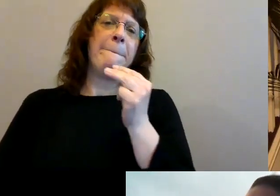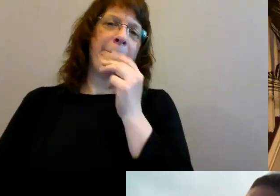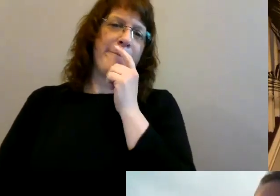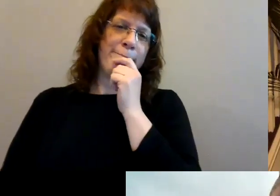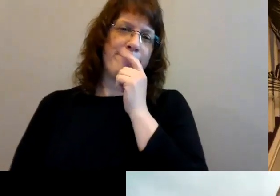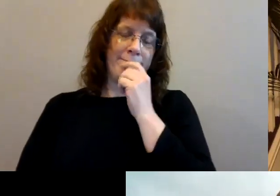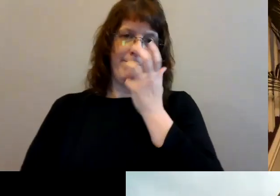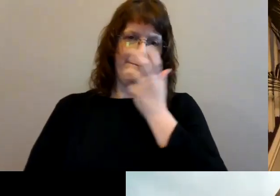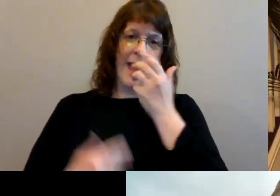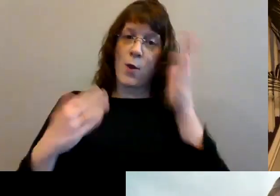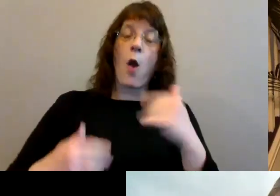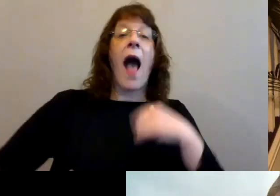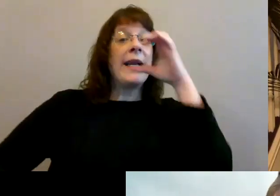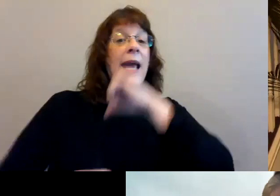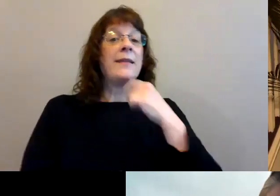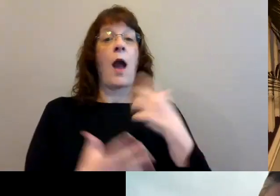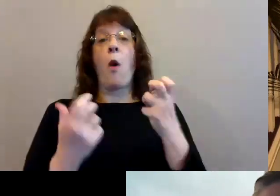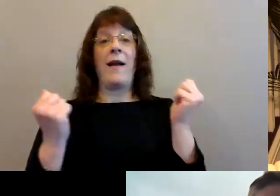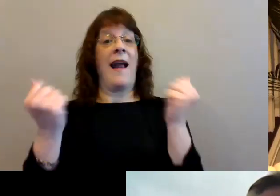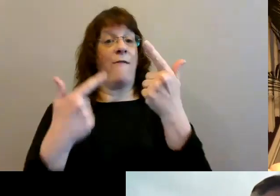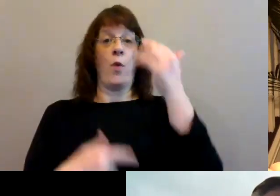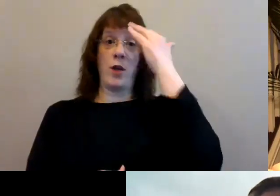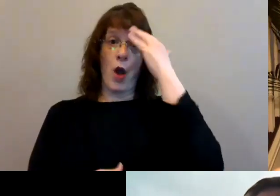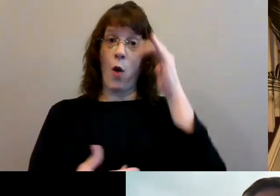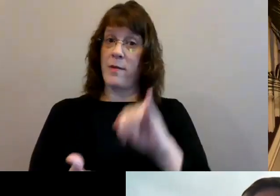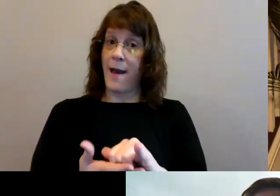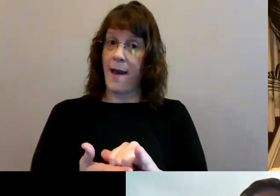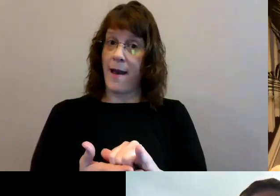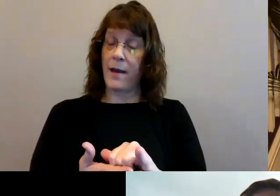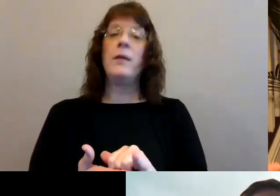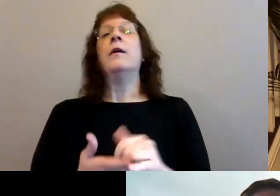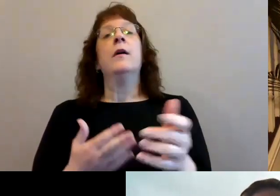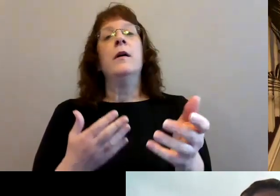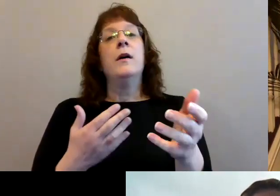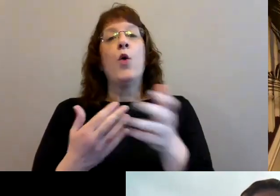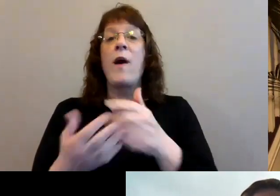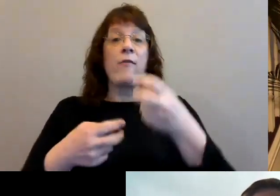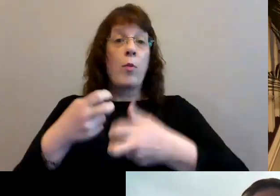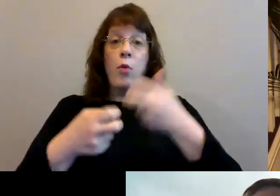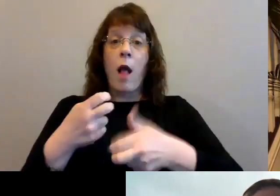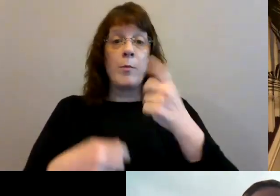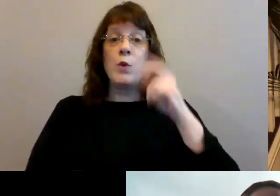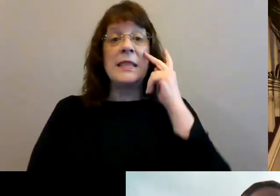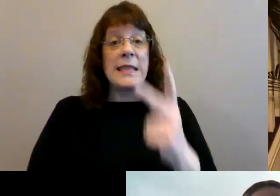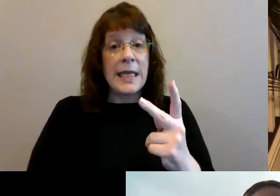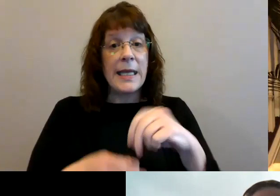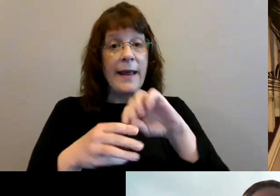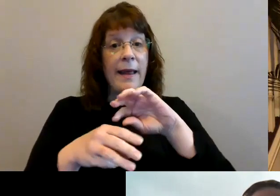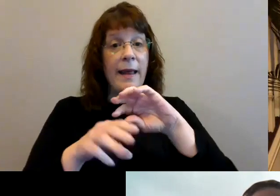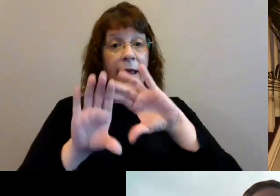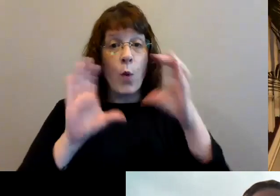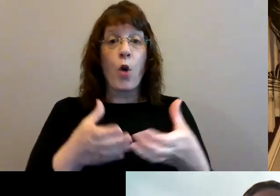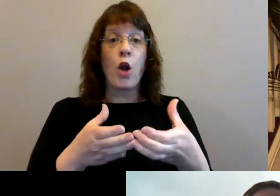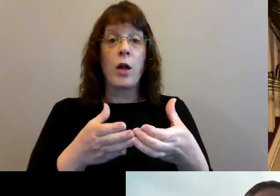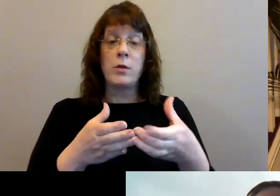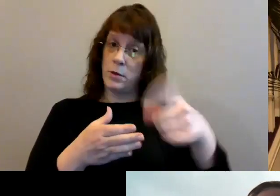Geez, I don't know. I guess I would want everybody to know that whatever problem you see in the world, like you can